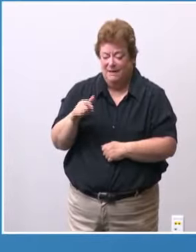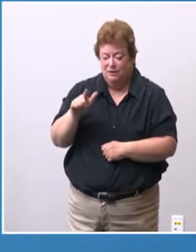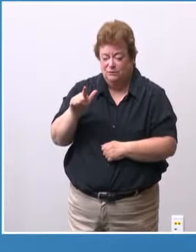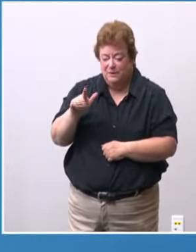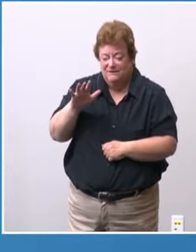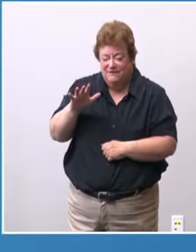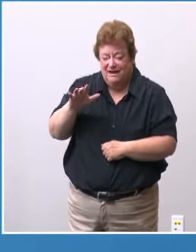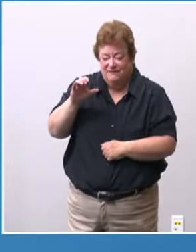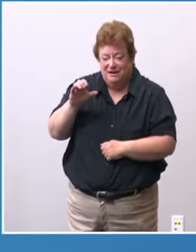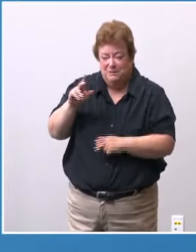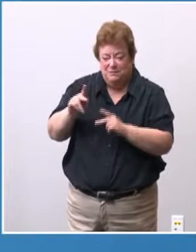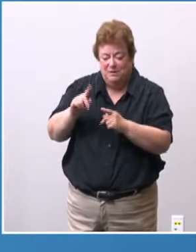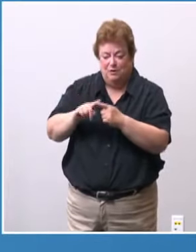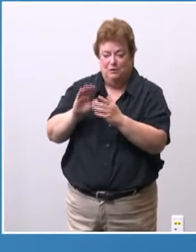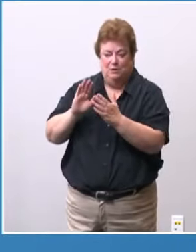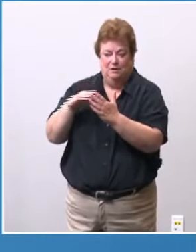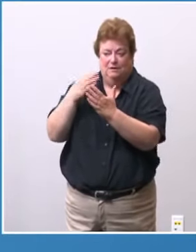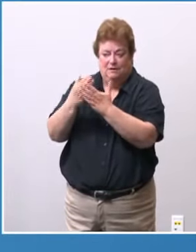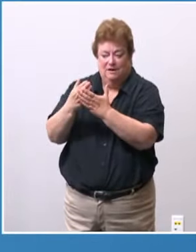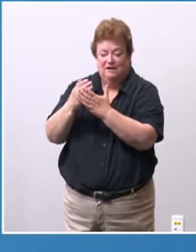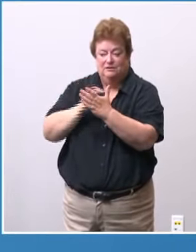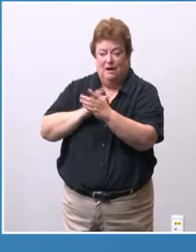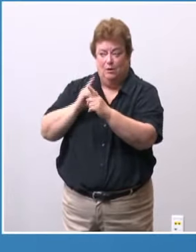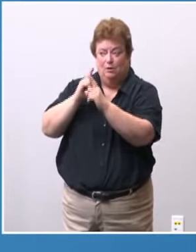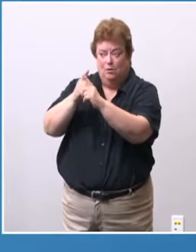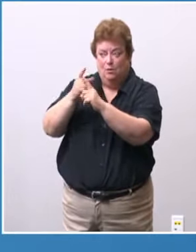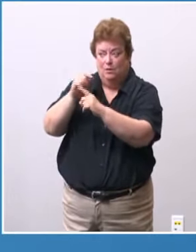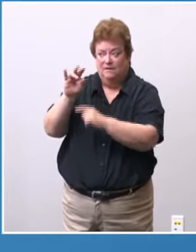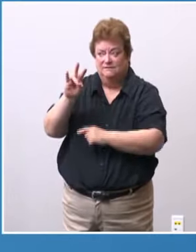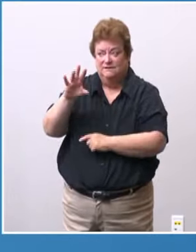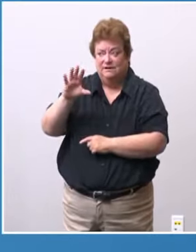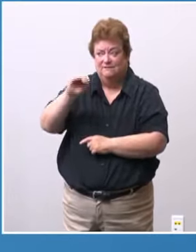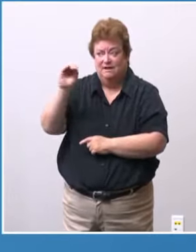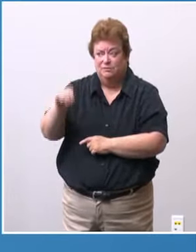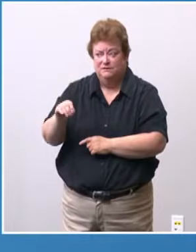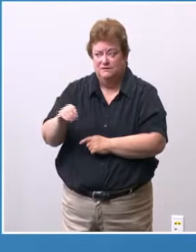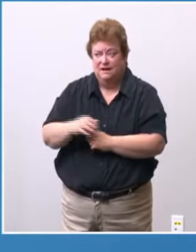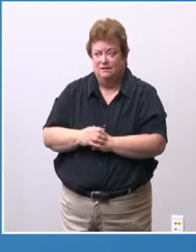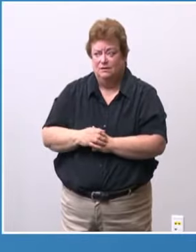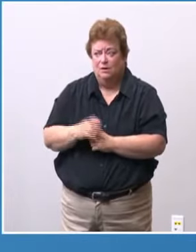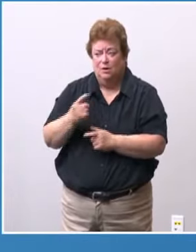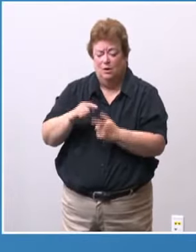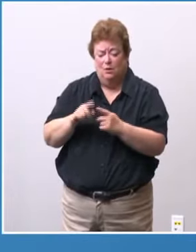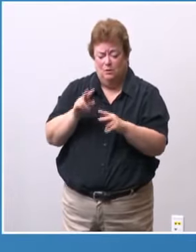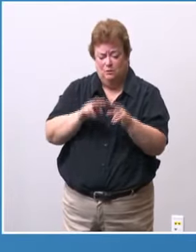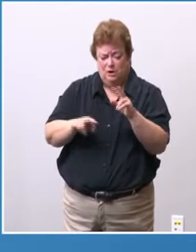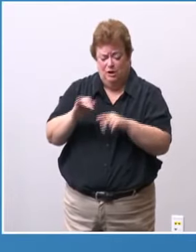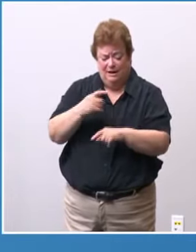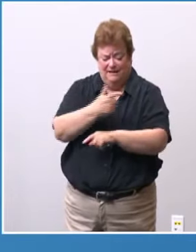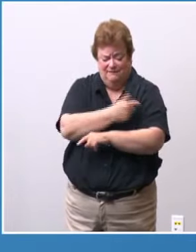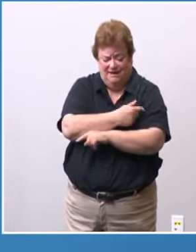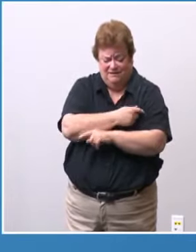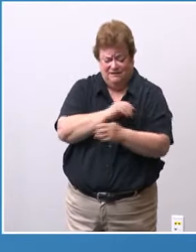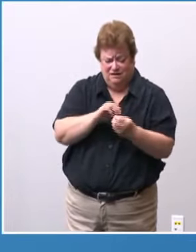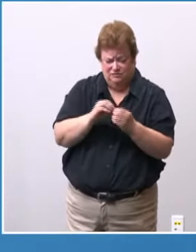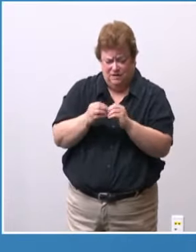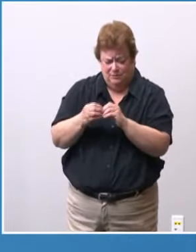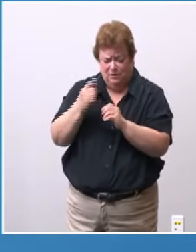away from reaching our initial goal of 75%. When we look at the vaccination data for